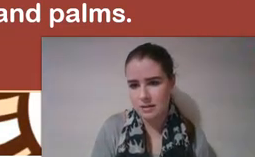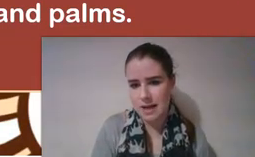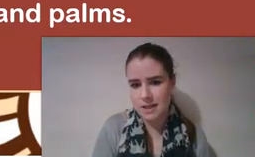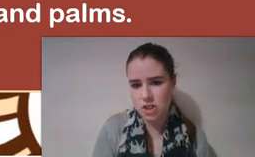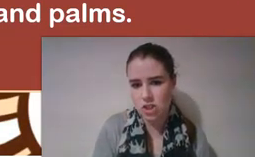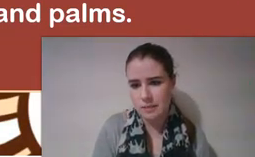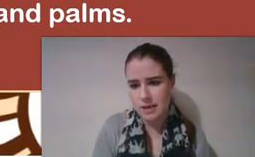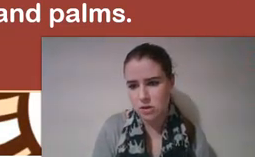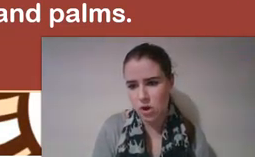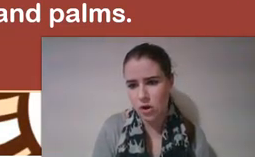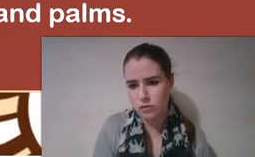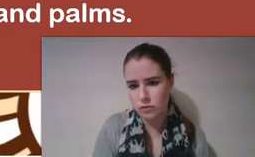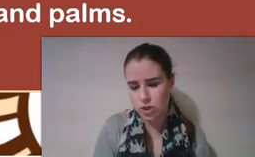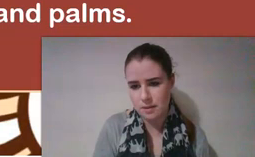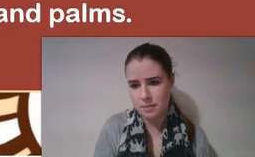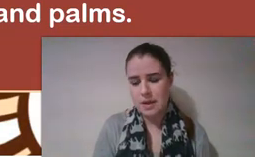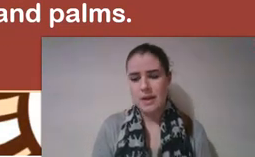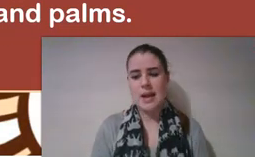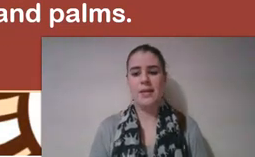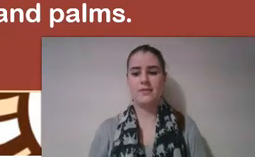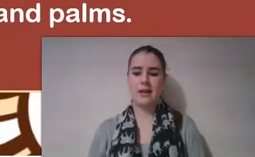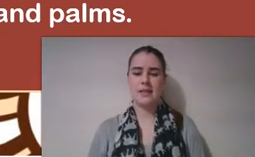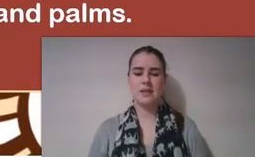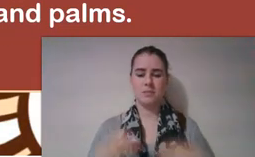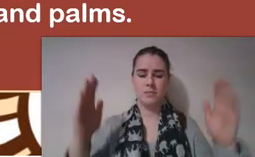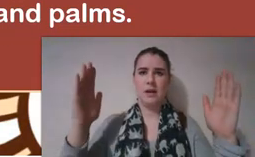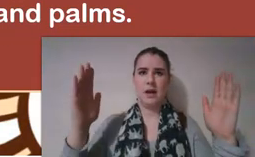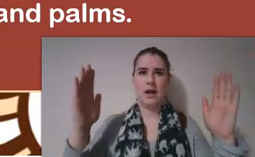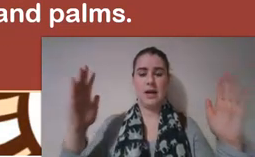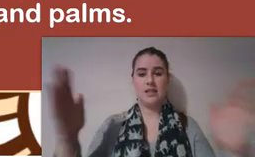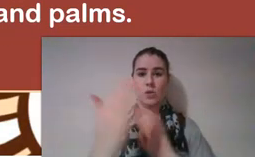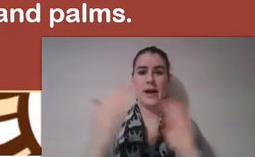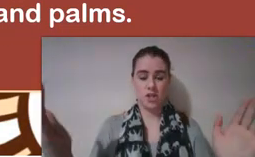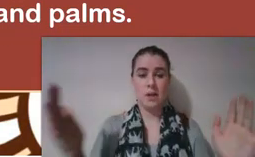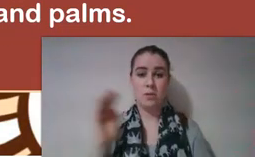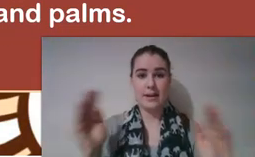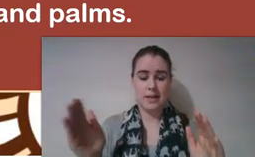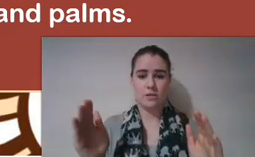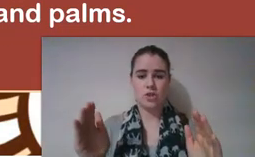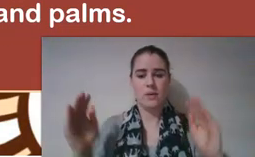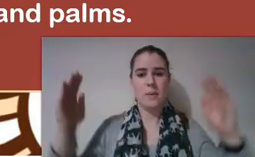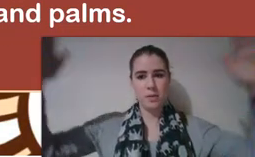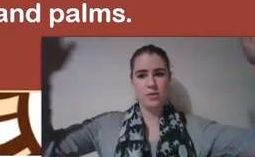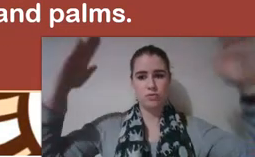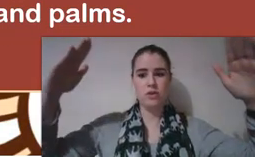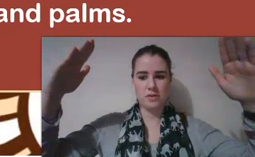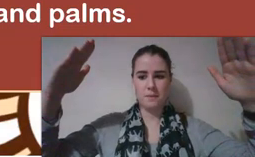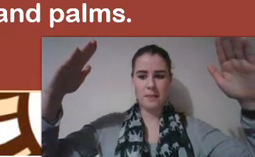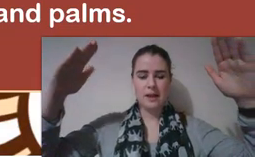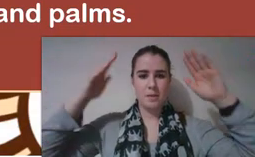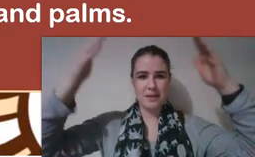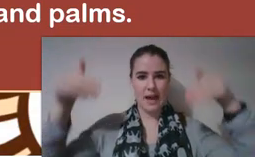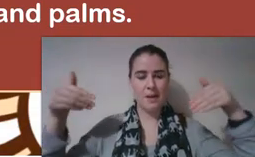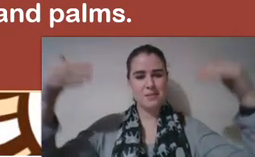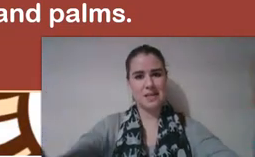Mayan house is actually shaped as an oval shape. Now, if they did them in a squared shape or a rectangle shape, when they put the roof